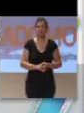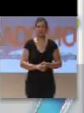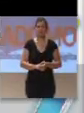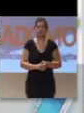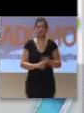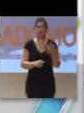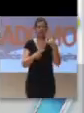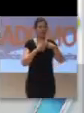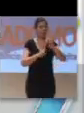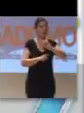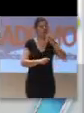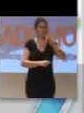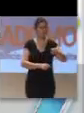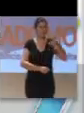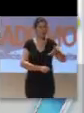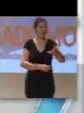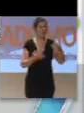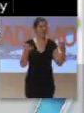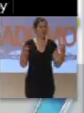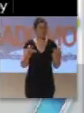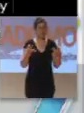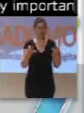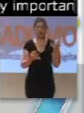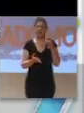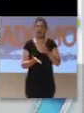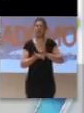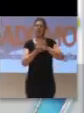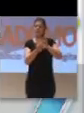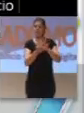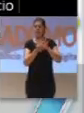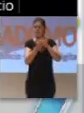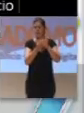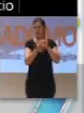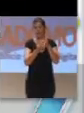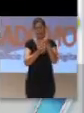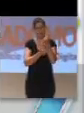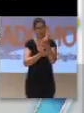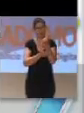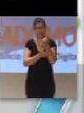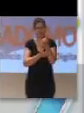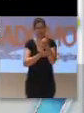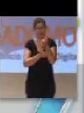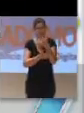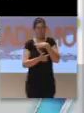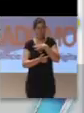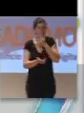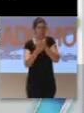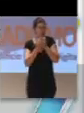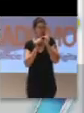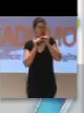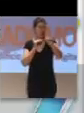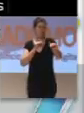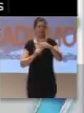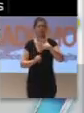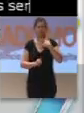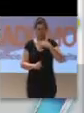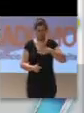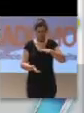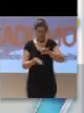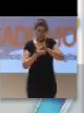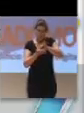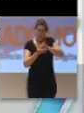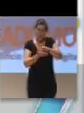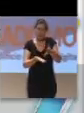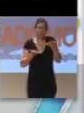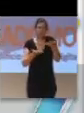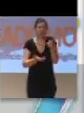telecare service. Another important element is that we wanted it to be a service that was sustainable from an economic point